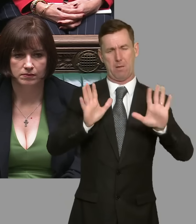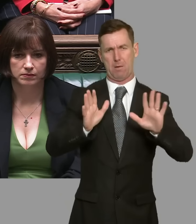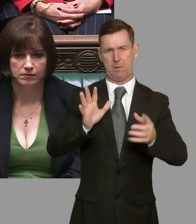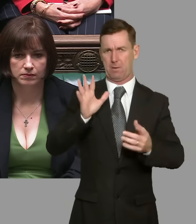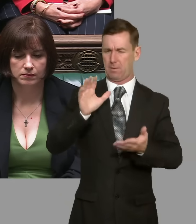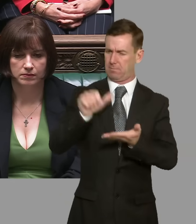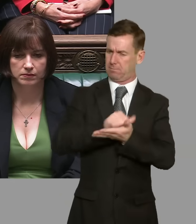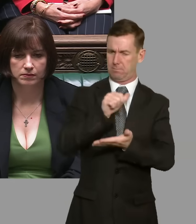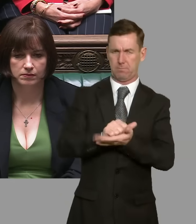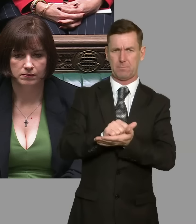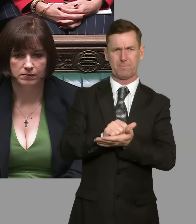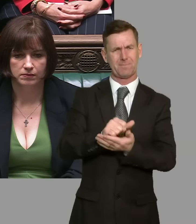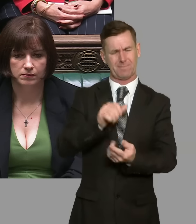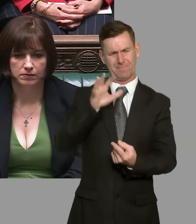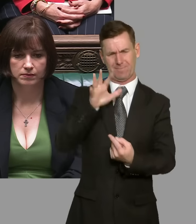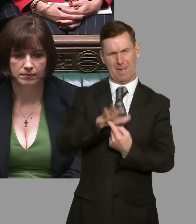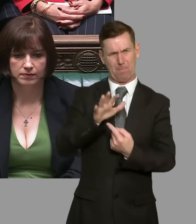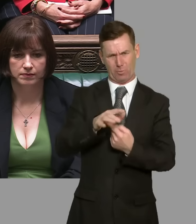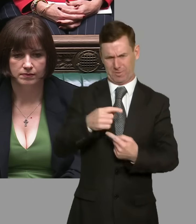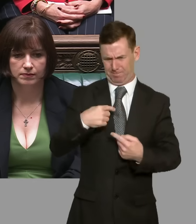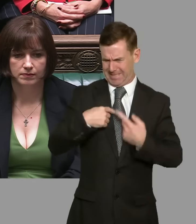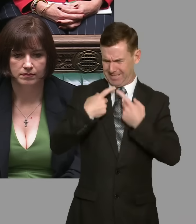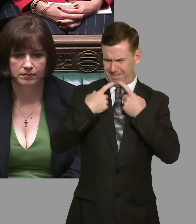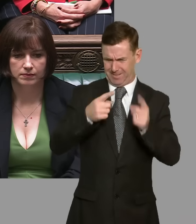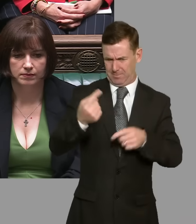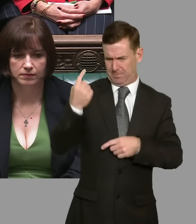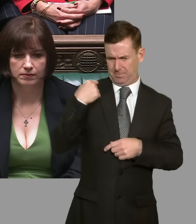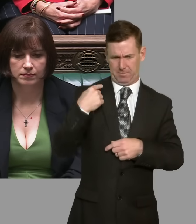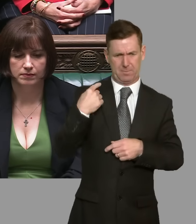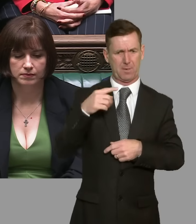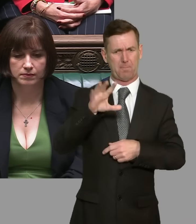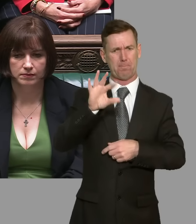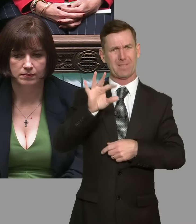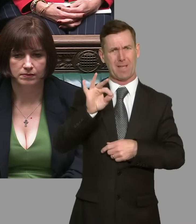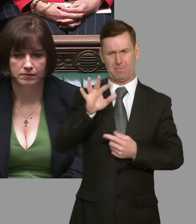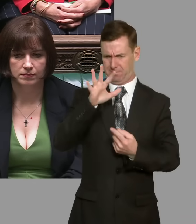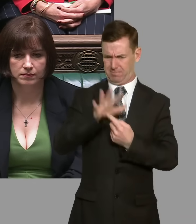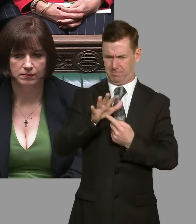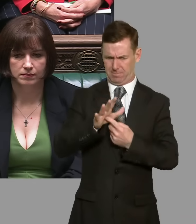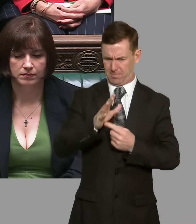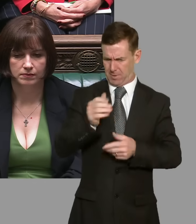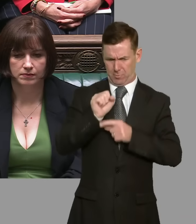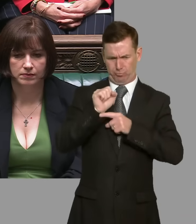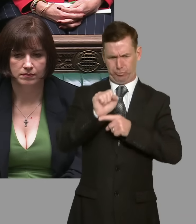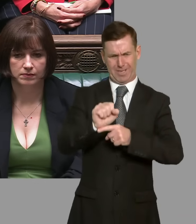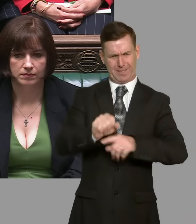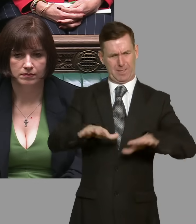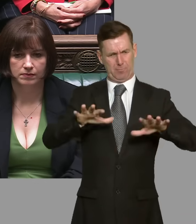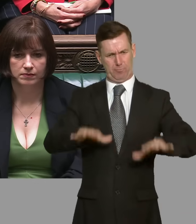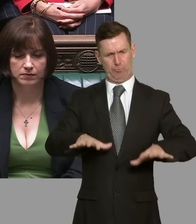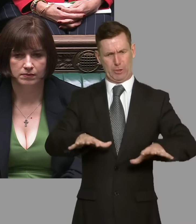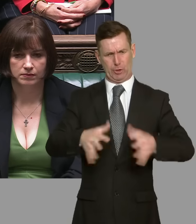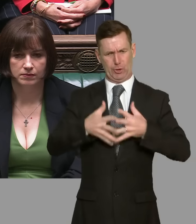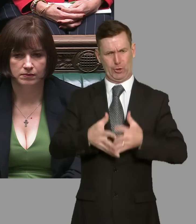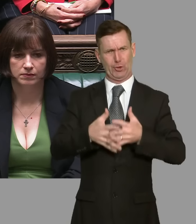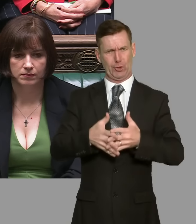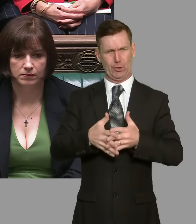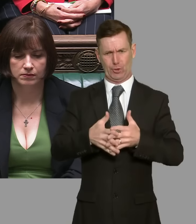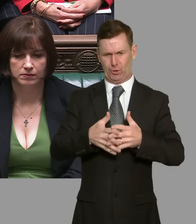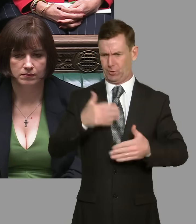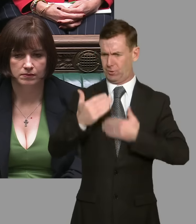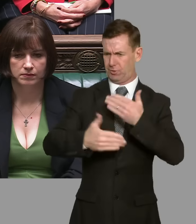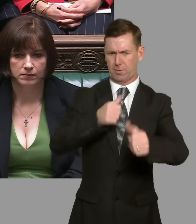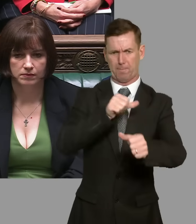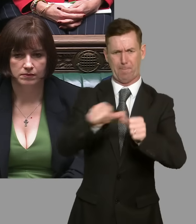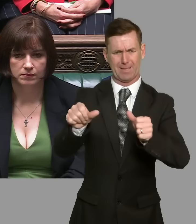our national interest, and we will always protect our national interest. But simply hurtling at the first opportunity into a trade war